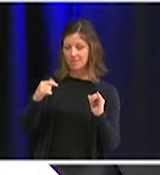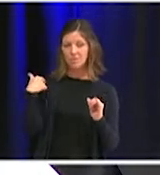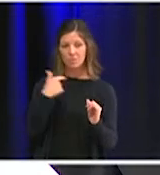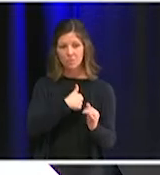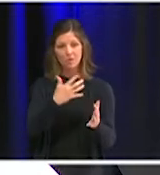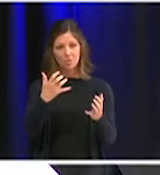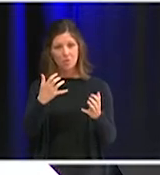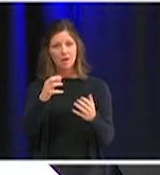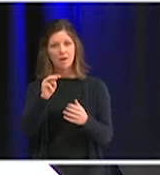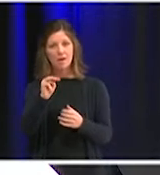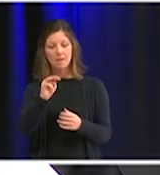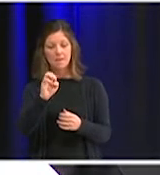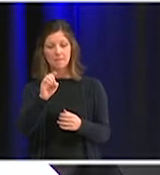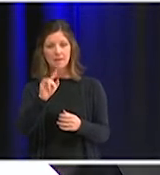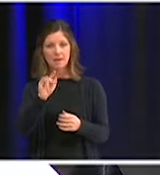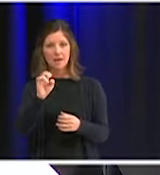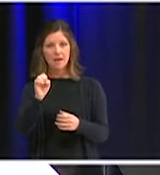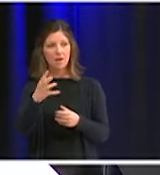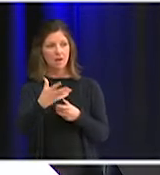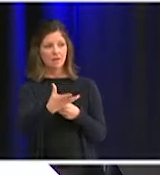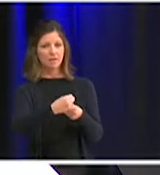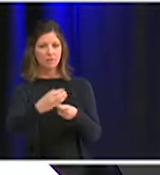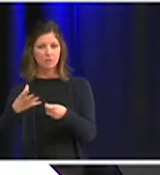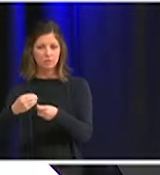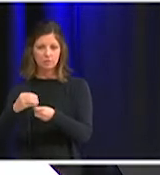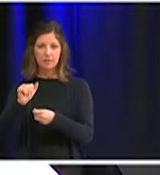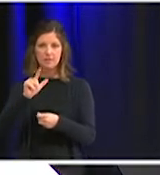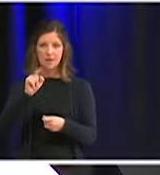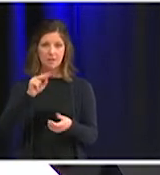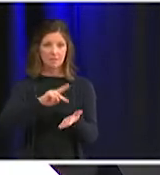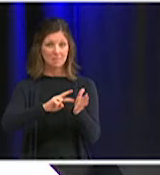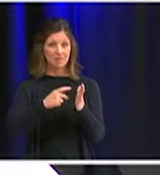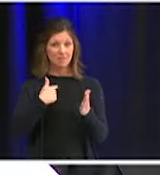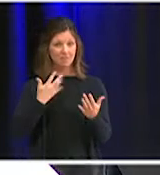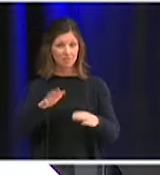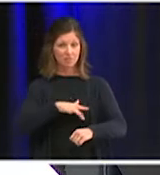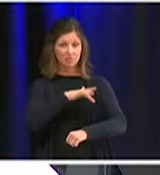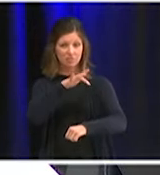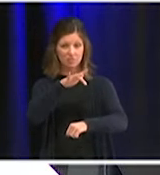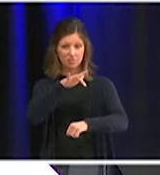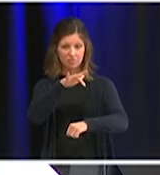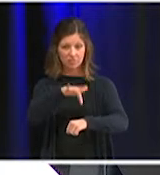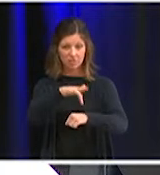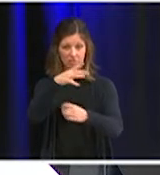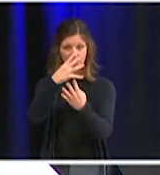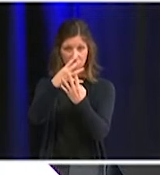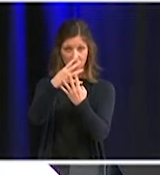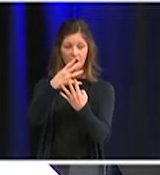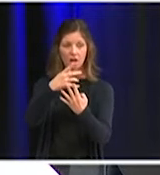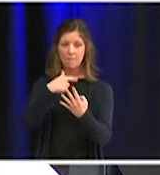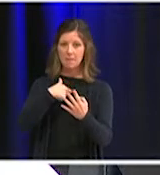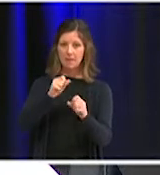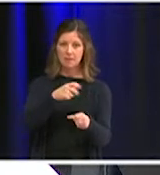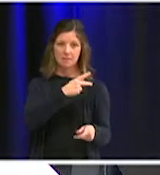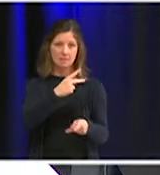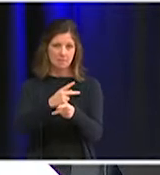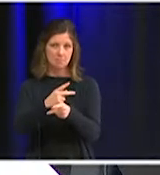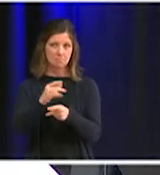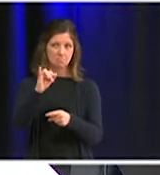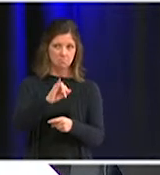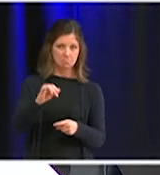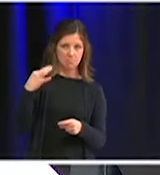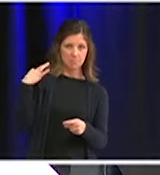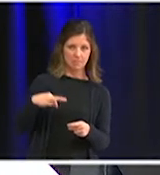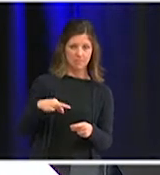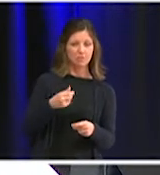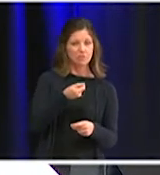folks who are incarcerated do not lose their benefits in our area. There are a couple of bills that are being proposed. The Equity